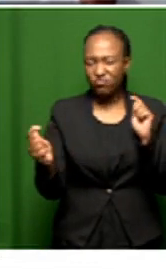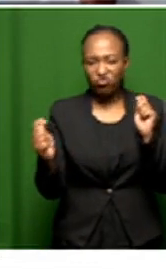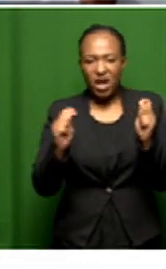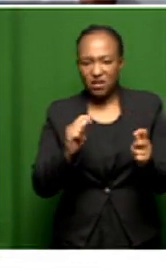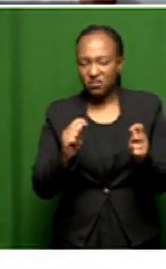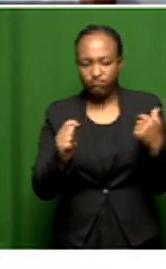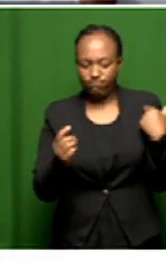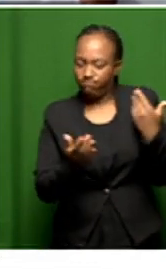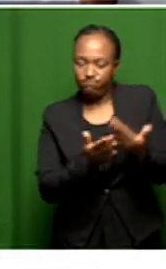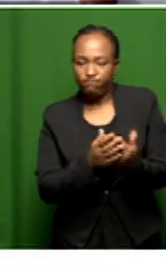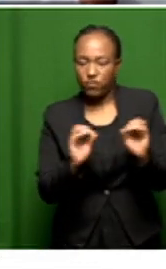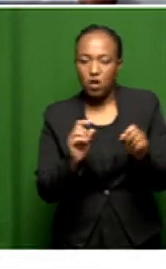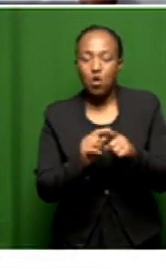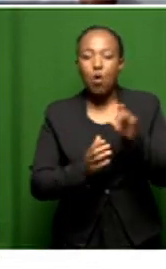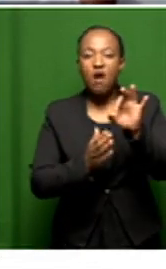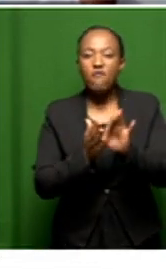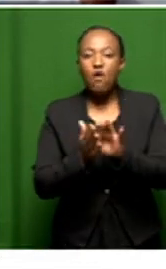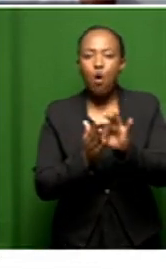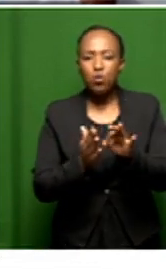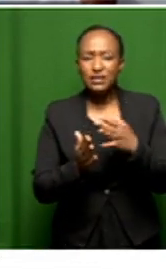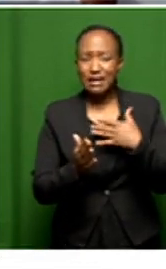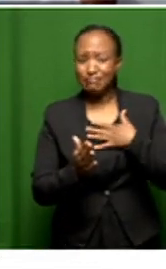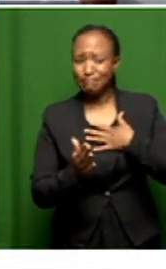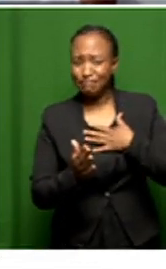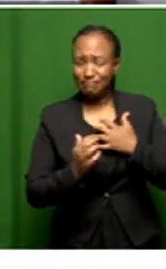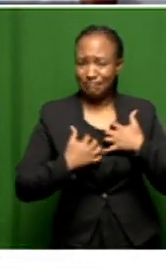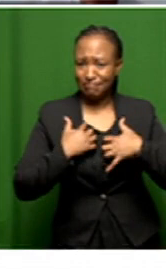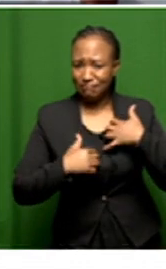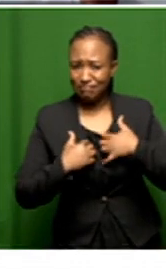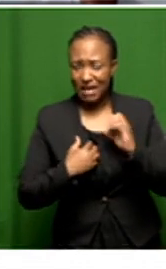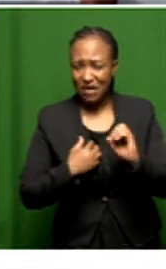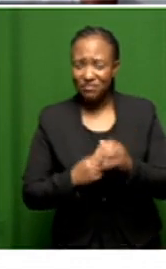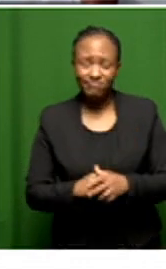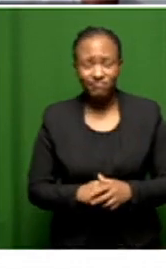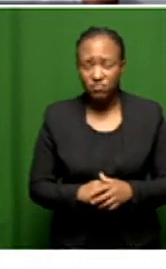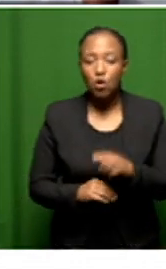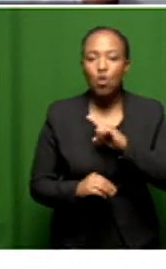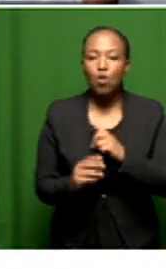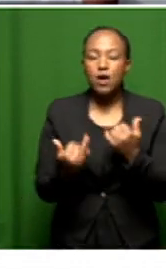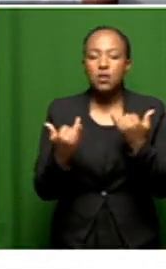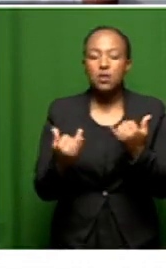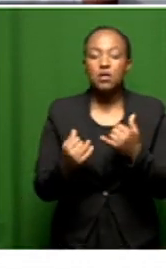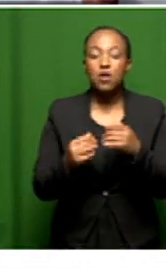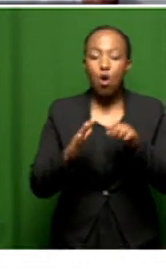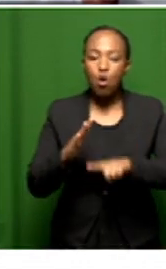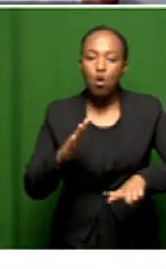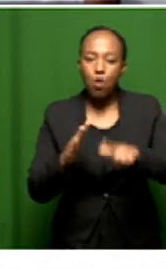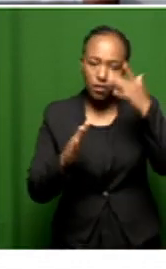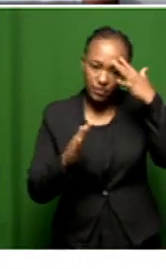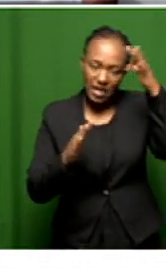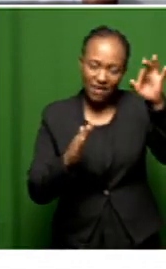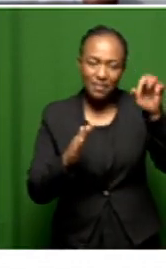for us to understand voter apathy. I mean, in the context of this year's elections, I mean, two factors, the local government crisis